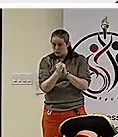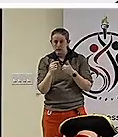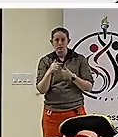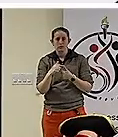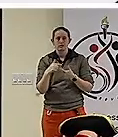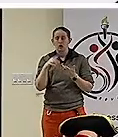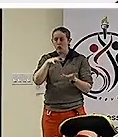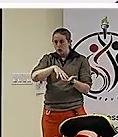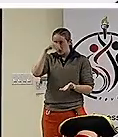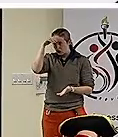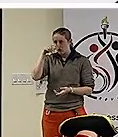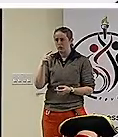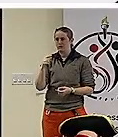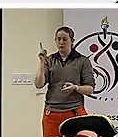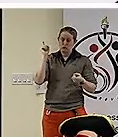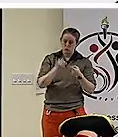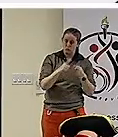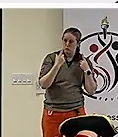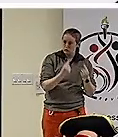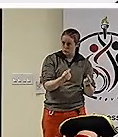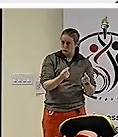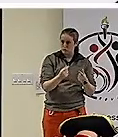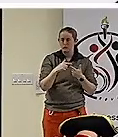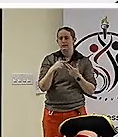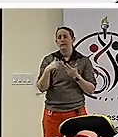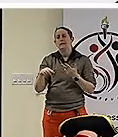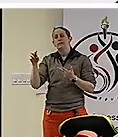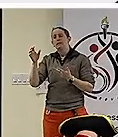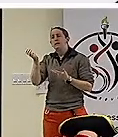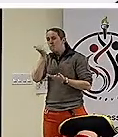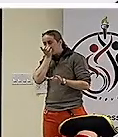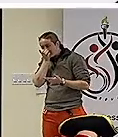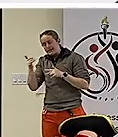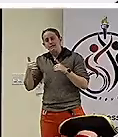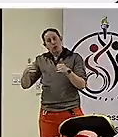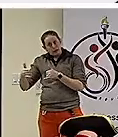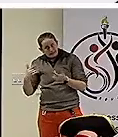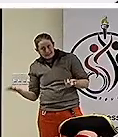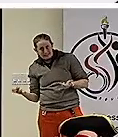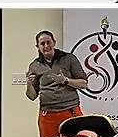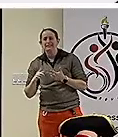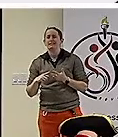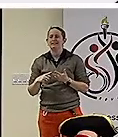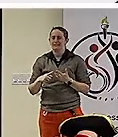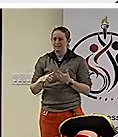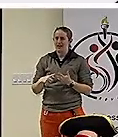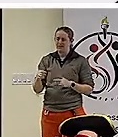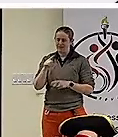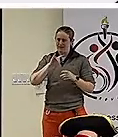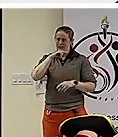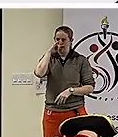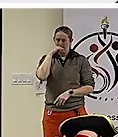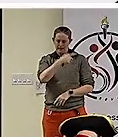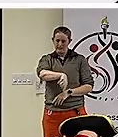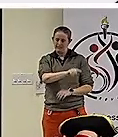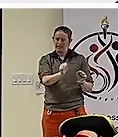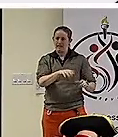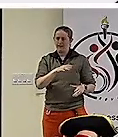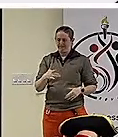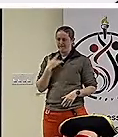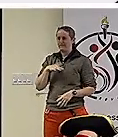sessions, pizza parties, and much more, which will all contribute to the kids feeling included while building on their